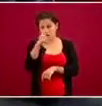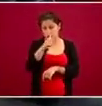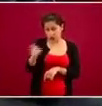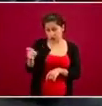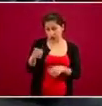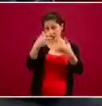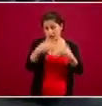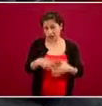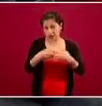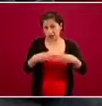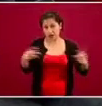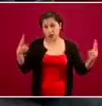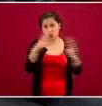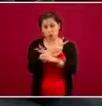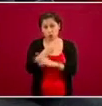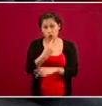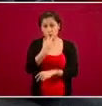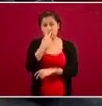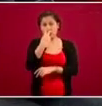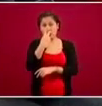United States